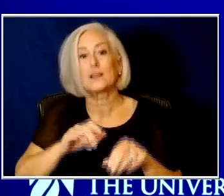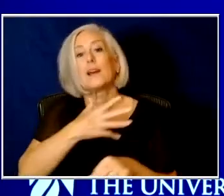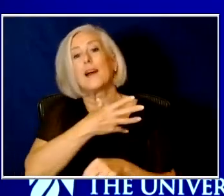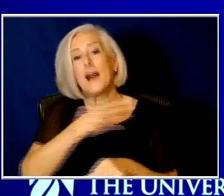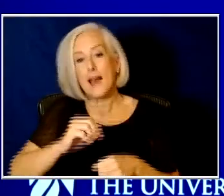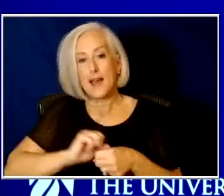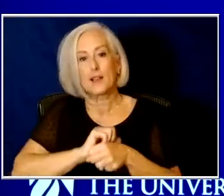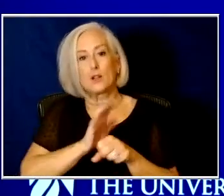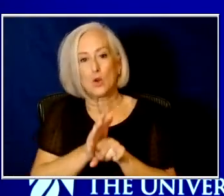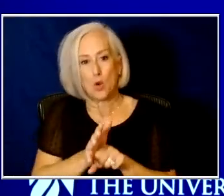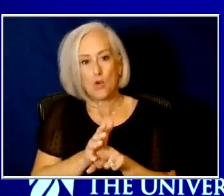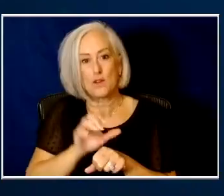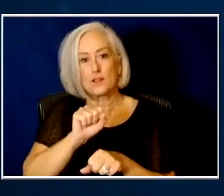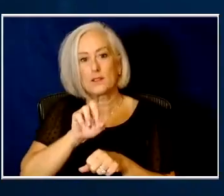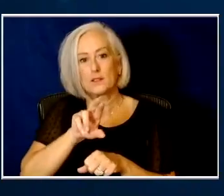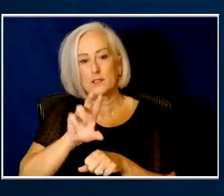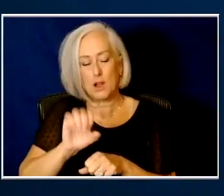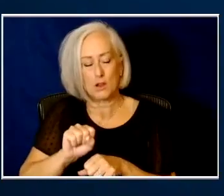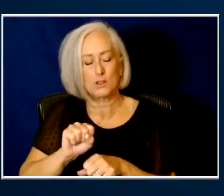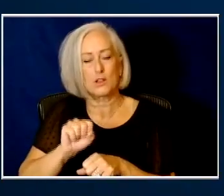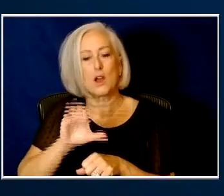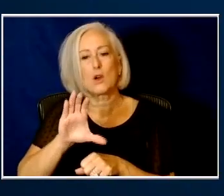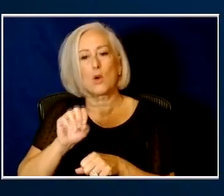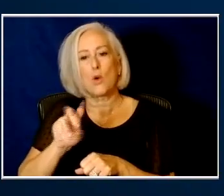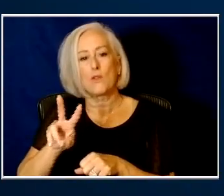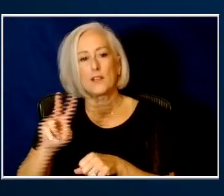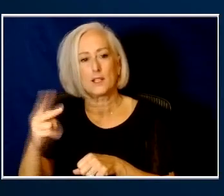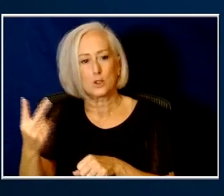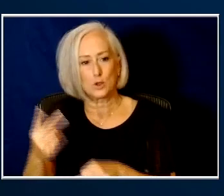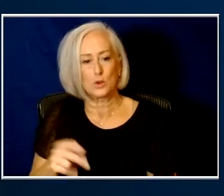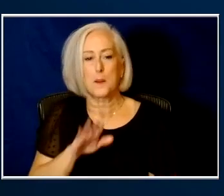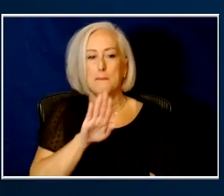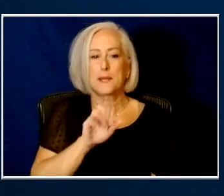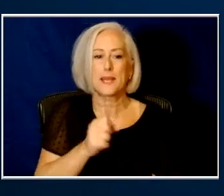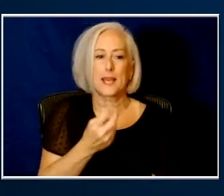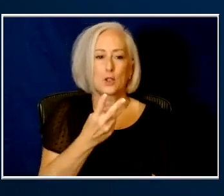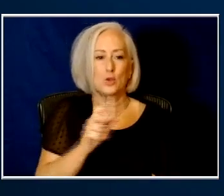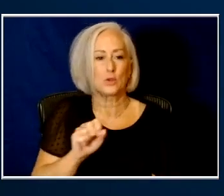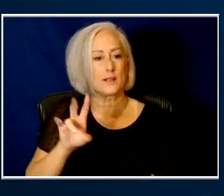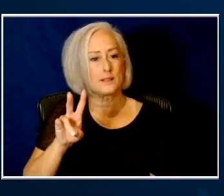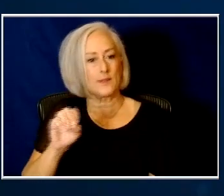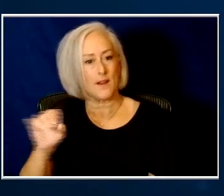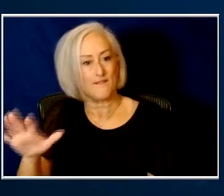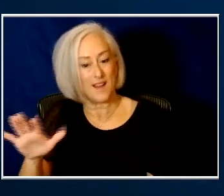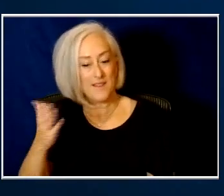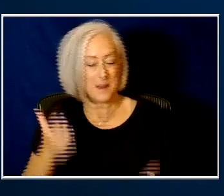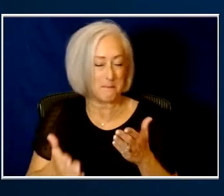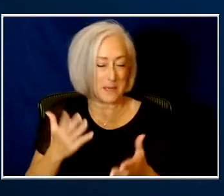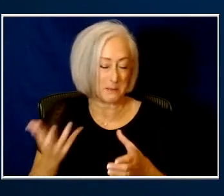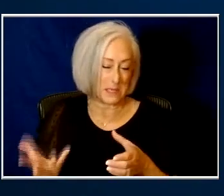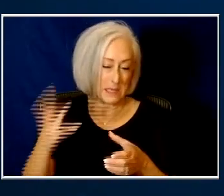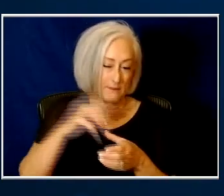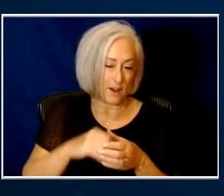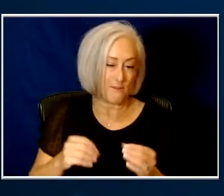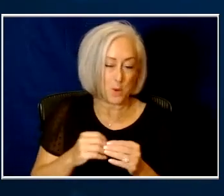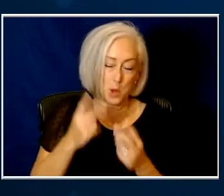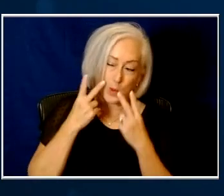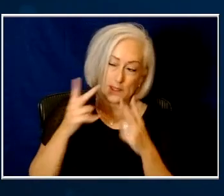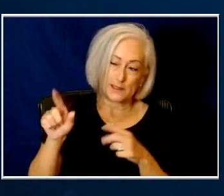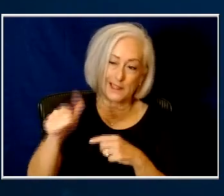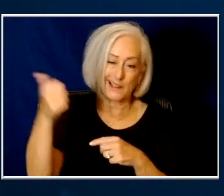circulation of SARS-CoV-2 as well. Yeah, and that BA2.75 one looks like it could be coming into play a little bit more. Has in some countries. Could be a bigger number